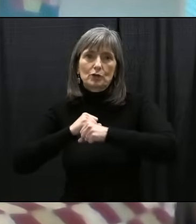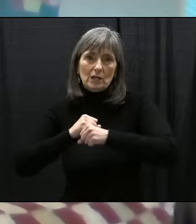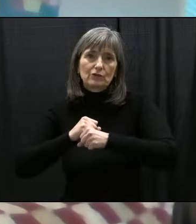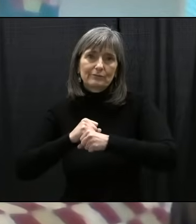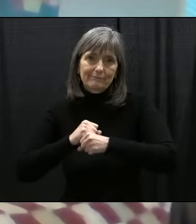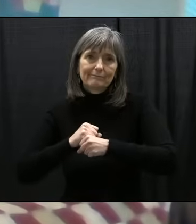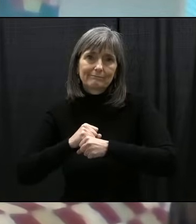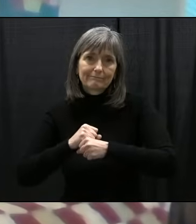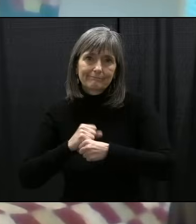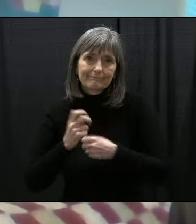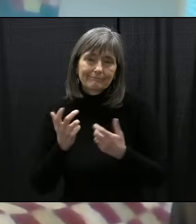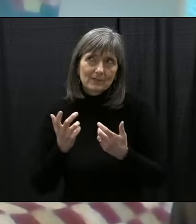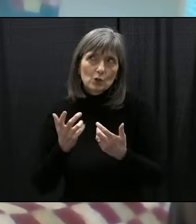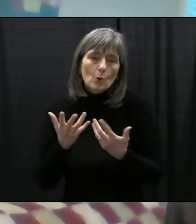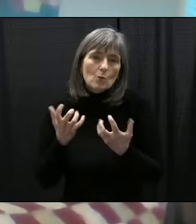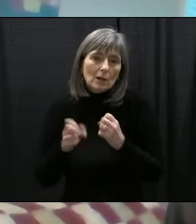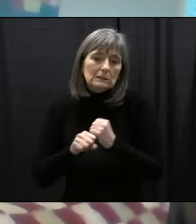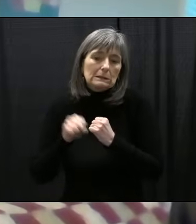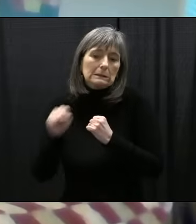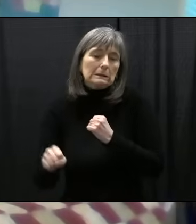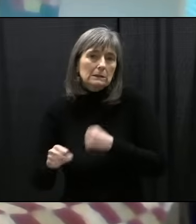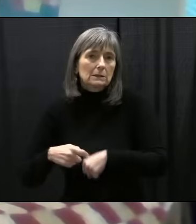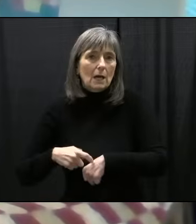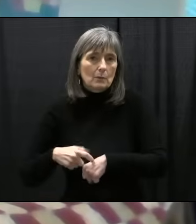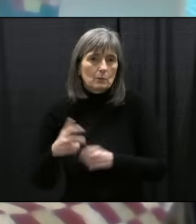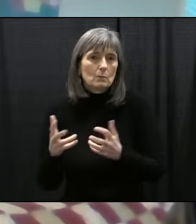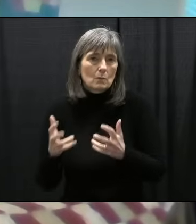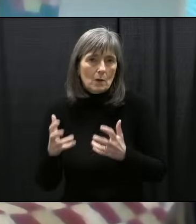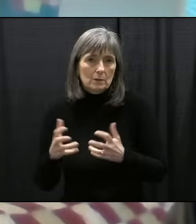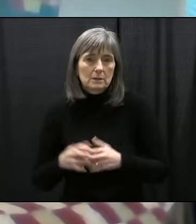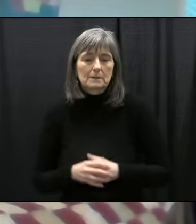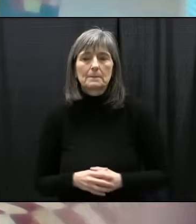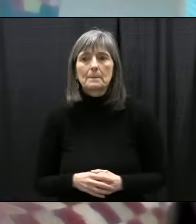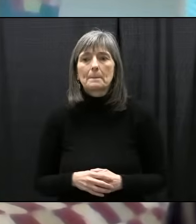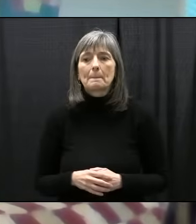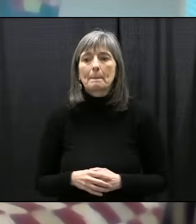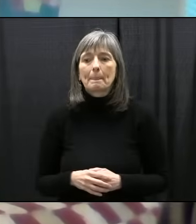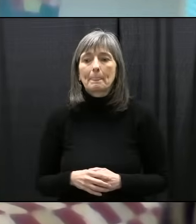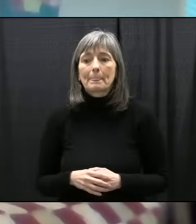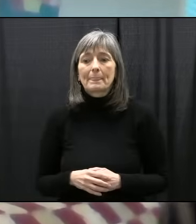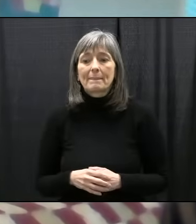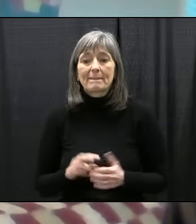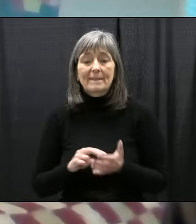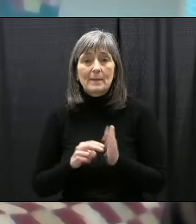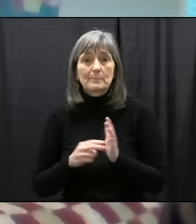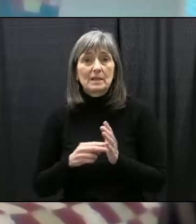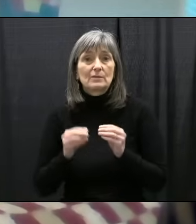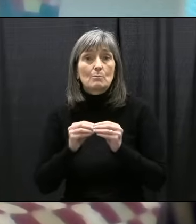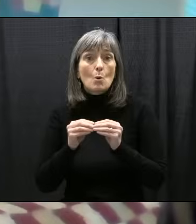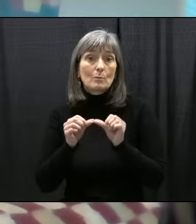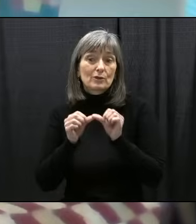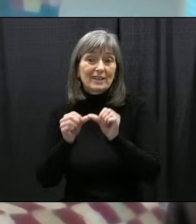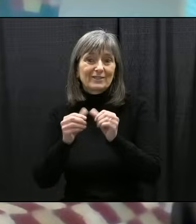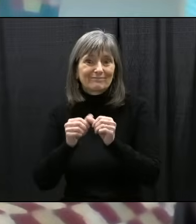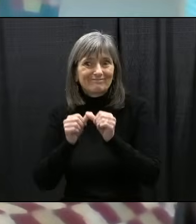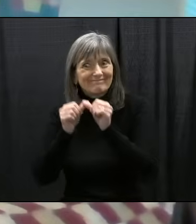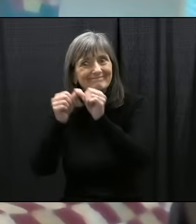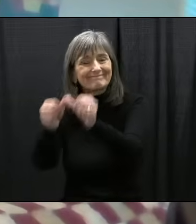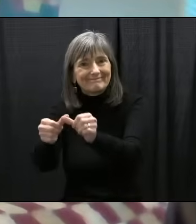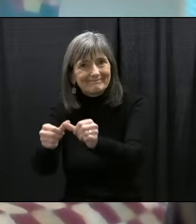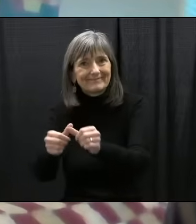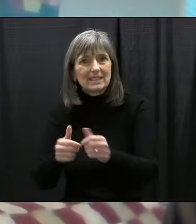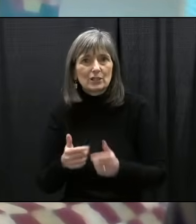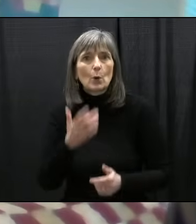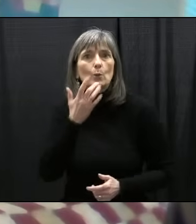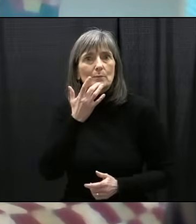the vaccine. So we want, and that can translate into a longer term protection. So we want to make sure we're